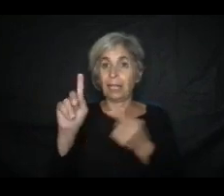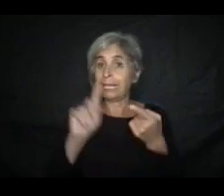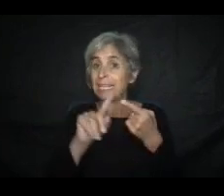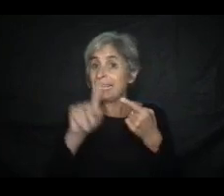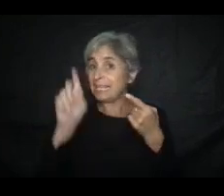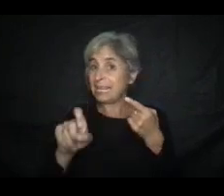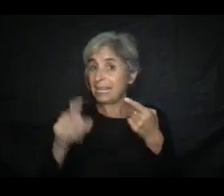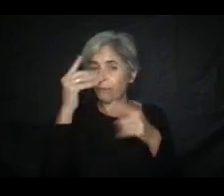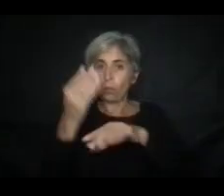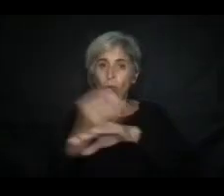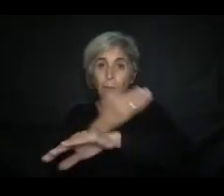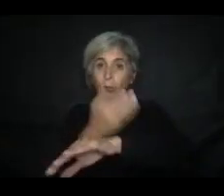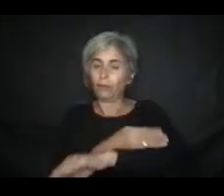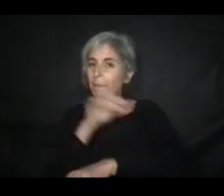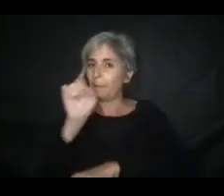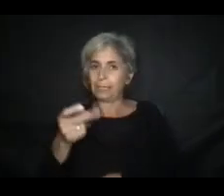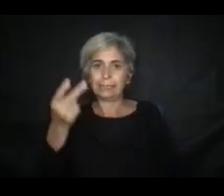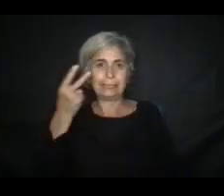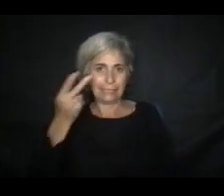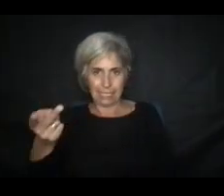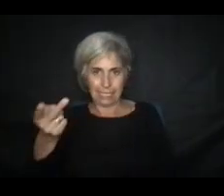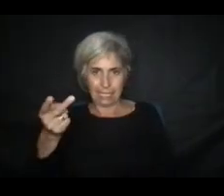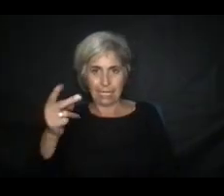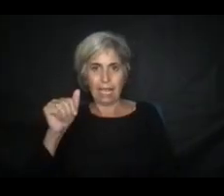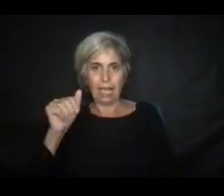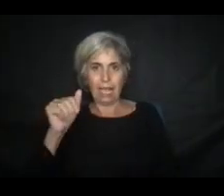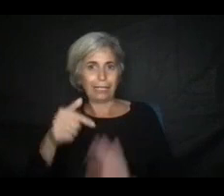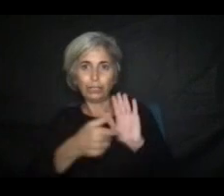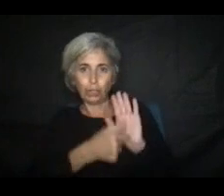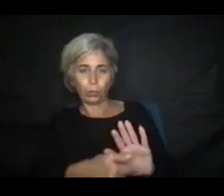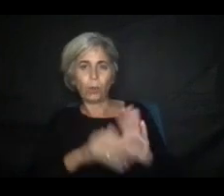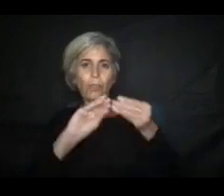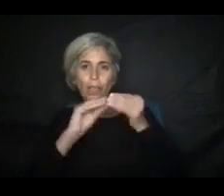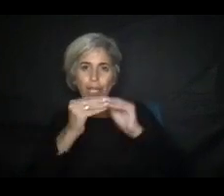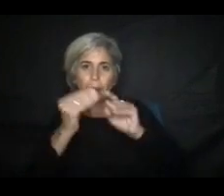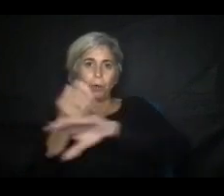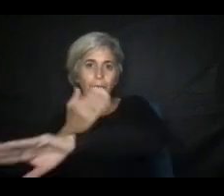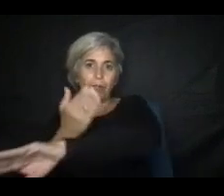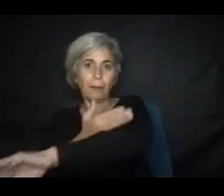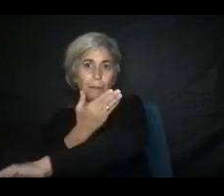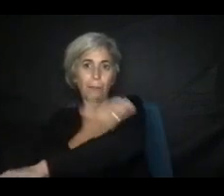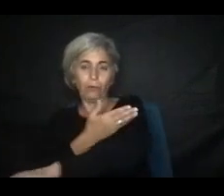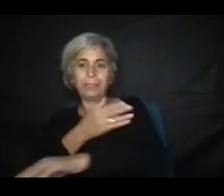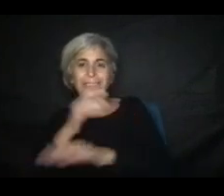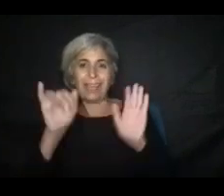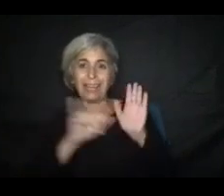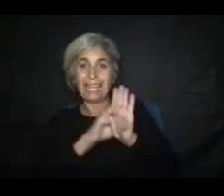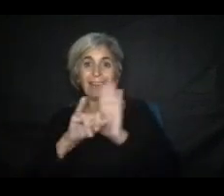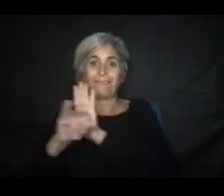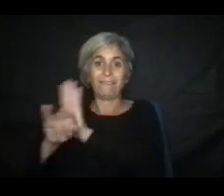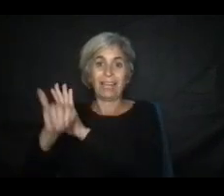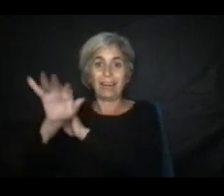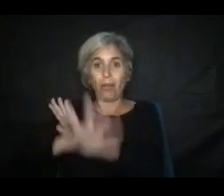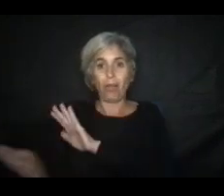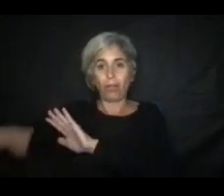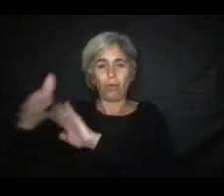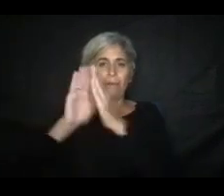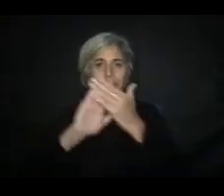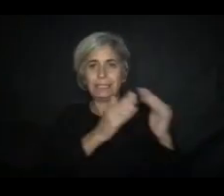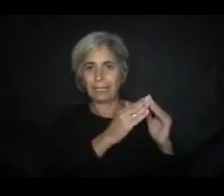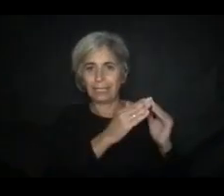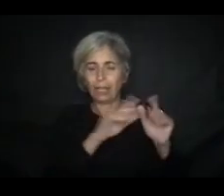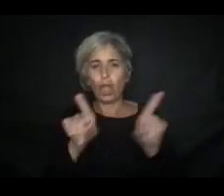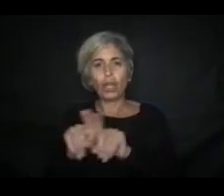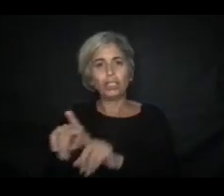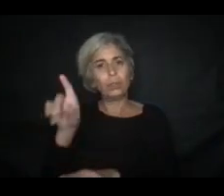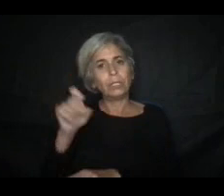as the plan that you saw that Amanda showed, there are a number of improvements identified throughout the city. There's also a need